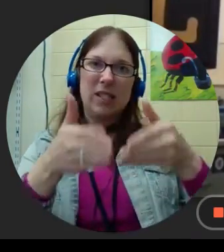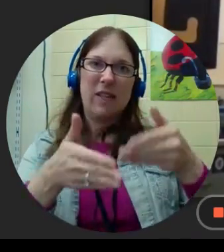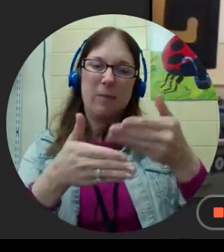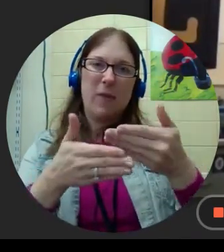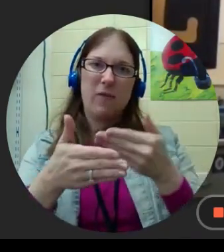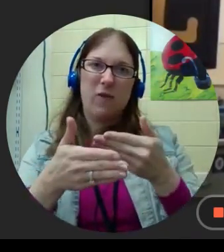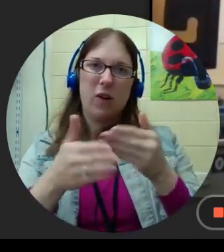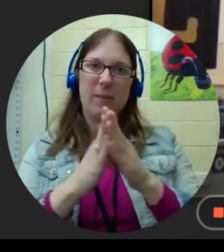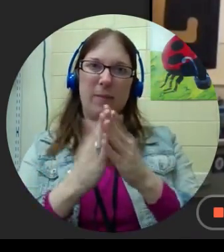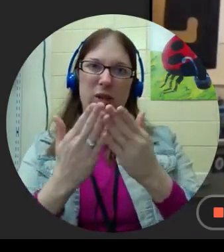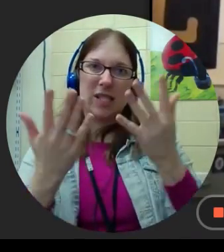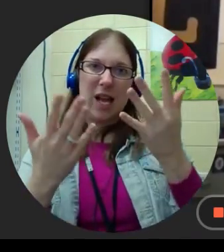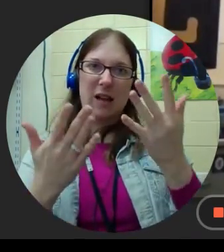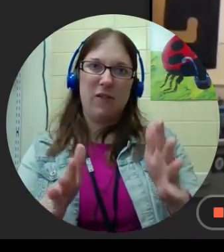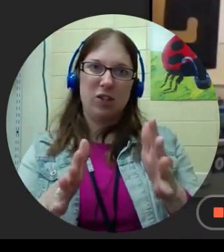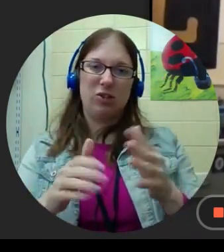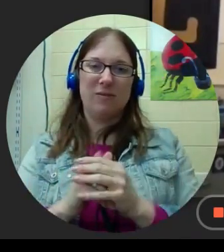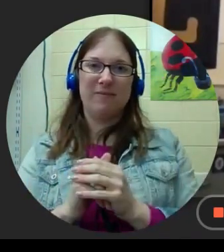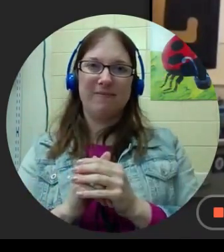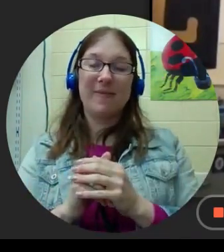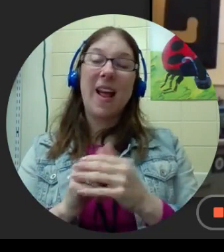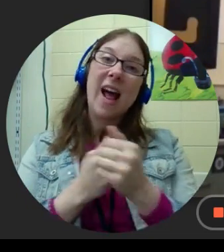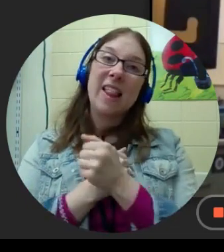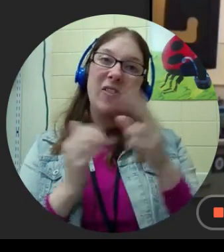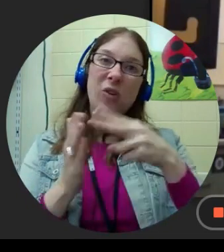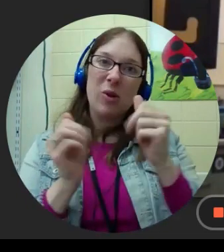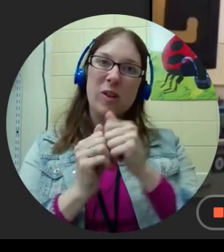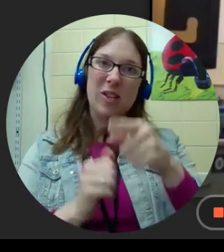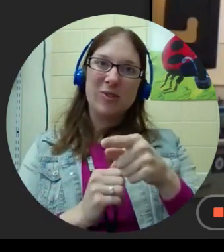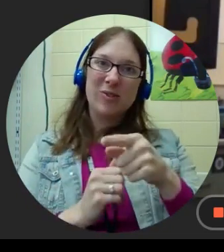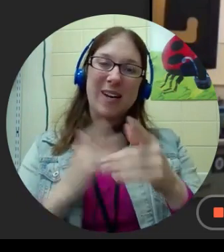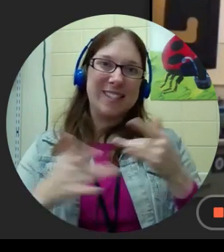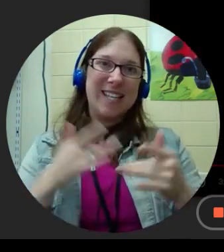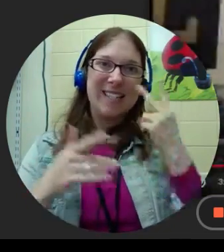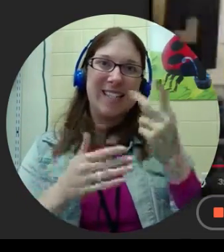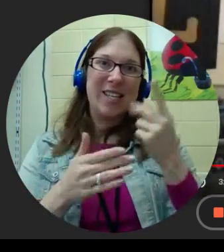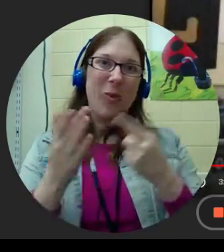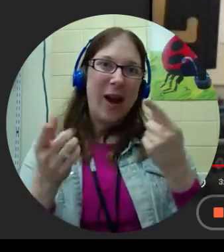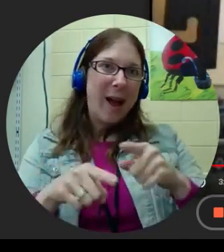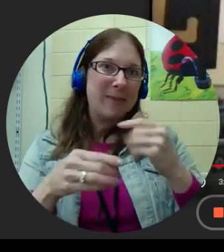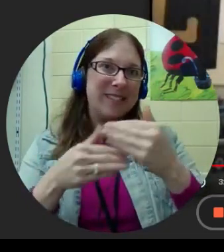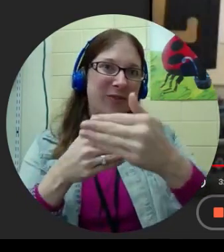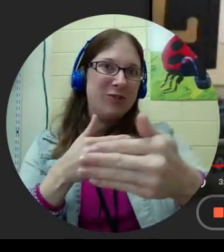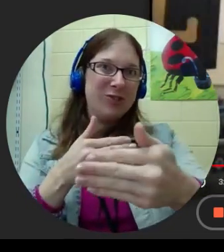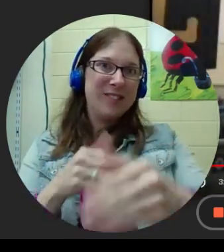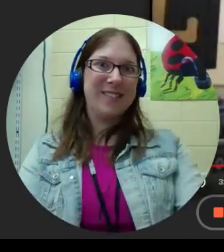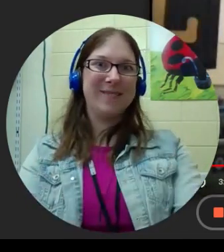with our book. I've loved reading with you, and I can't wait to find out what happens.